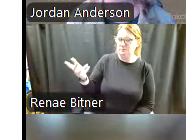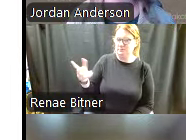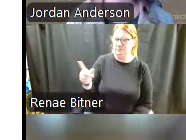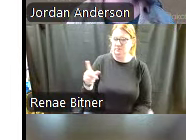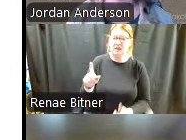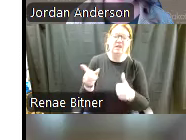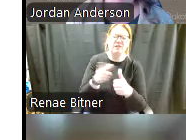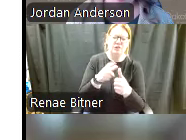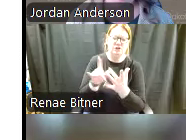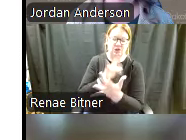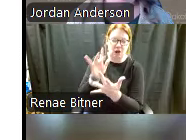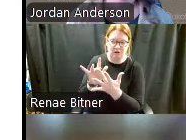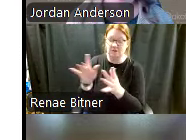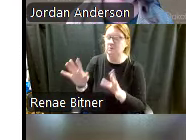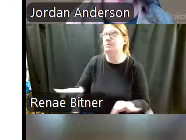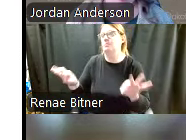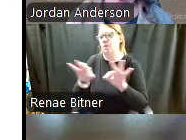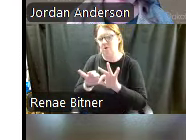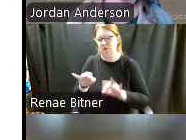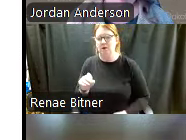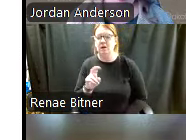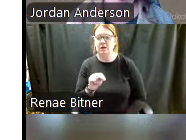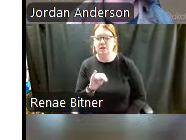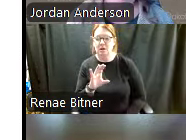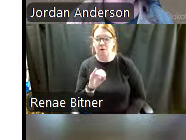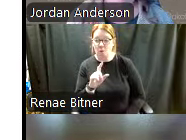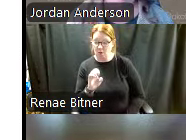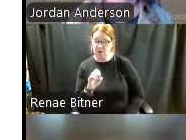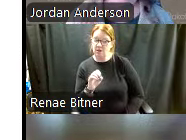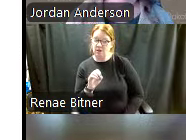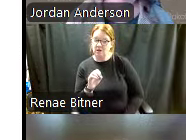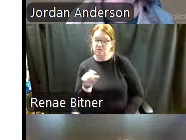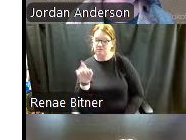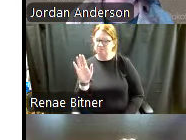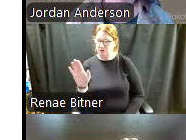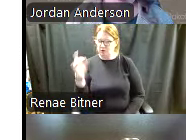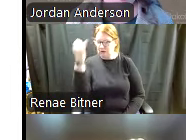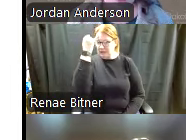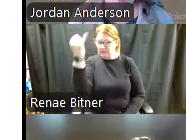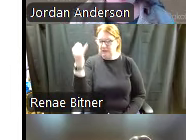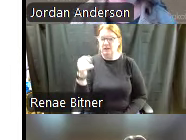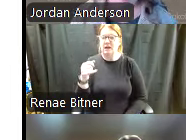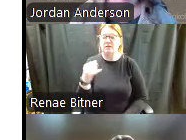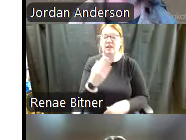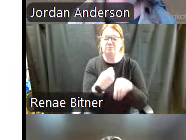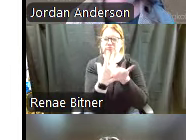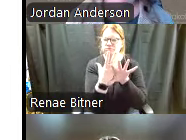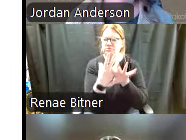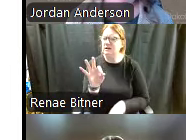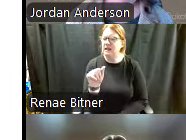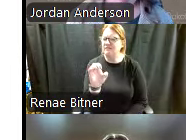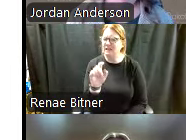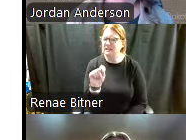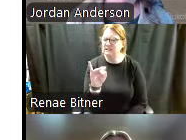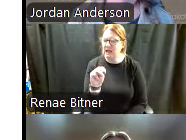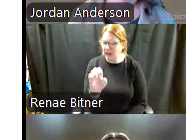initial contact is huge. Nicole also had a great idea as well about potential for FaceTiming, or you know,